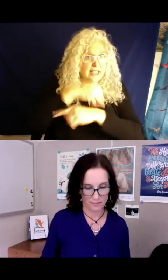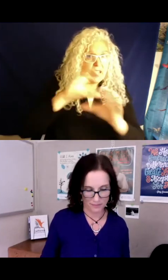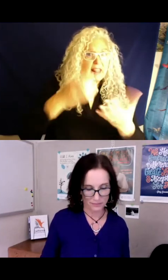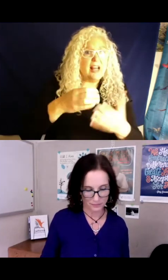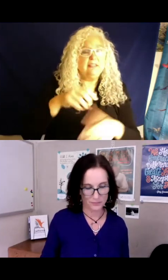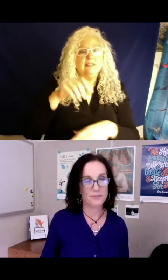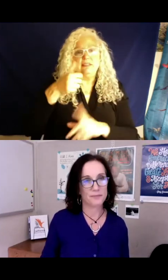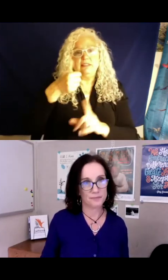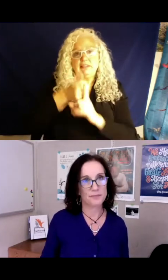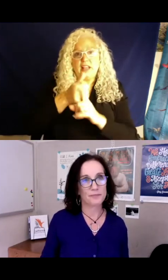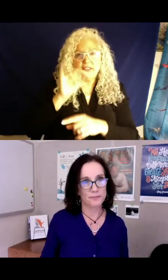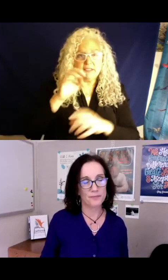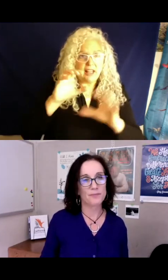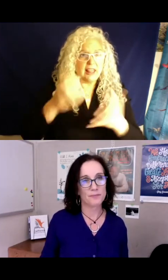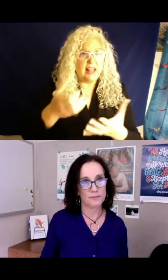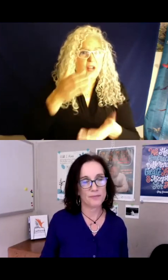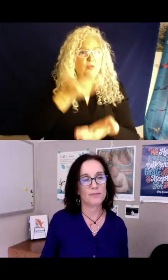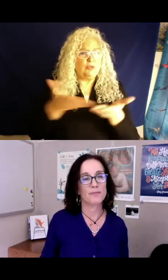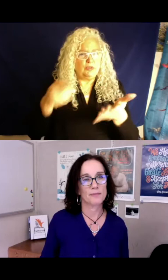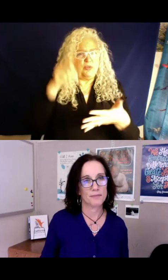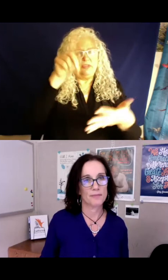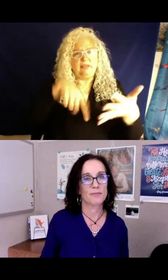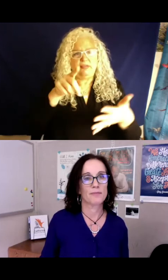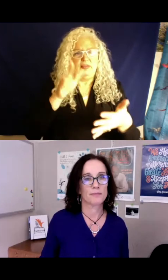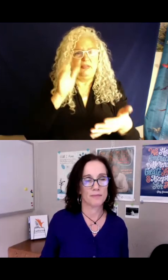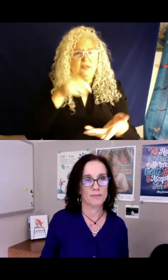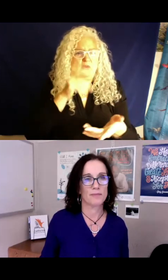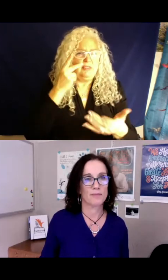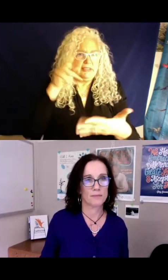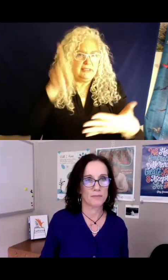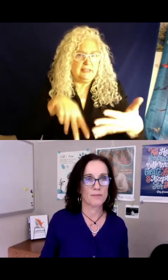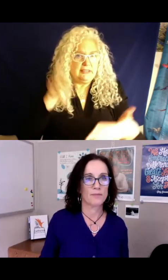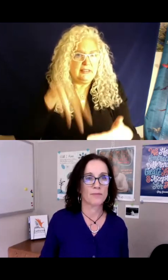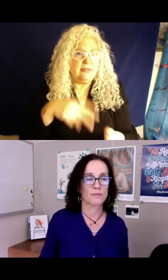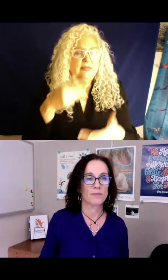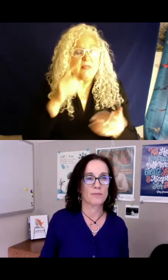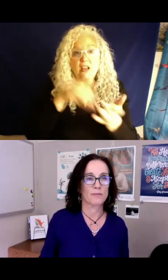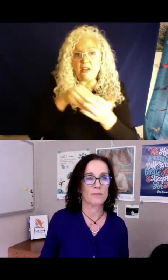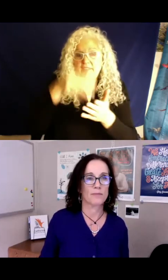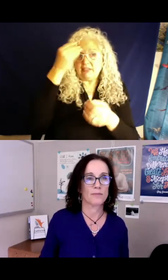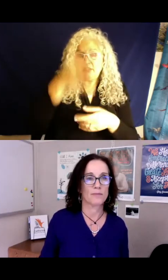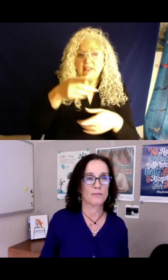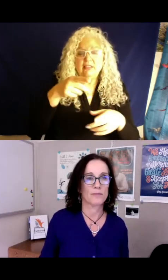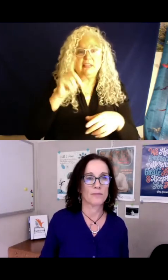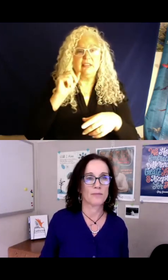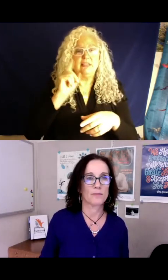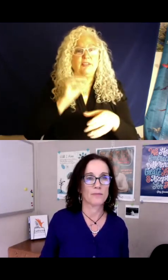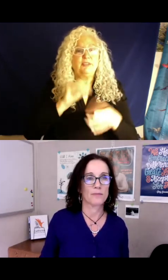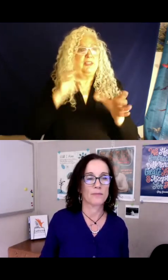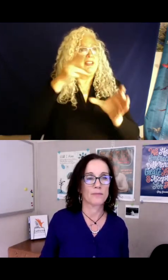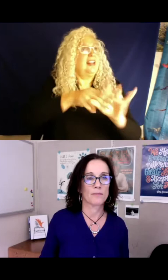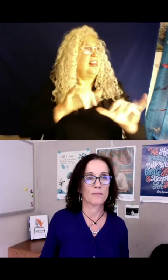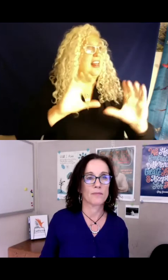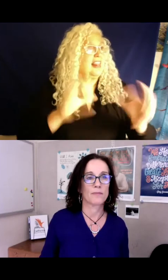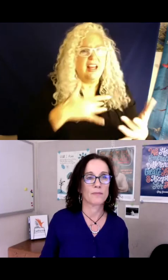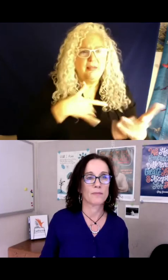different placements, special day classes, you can read over all of this in the